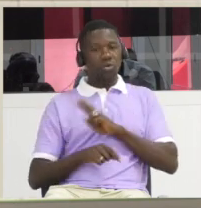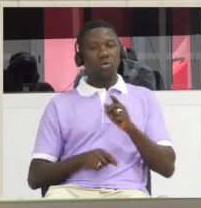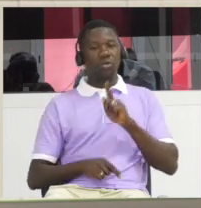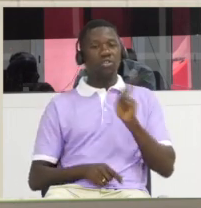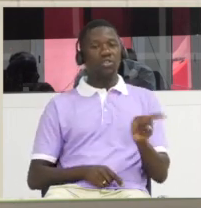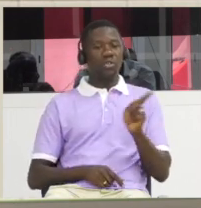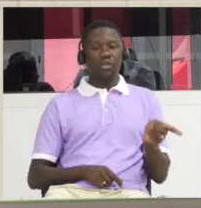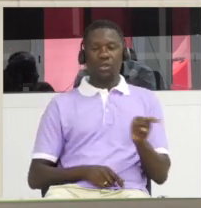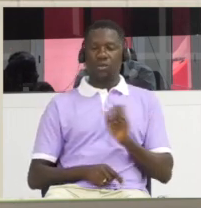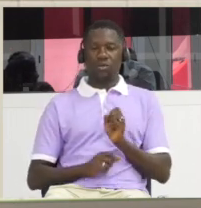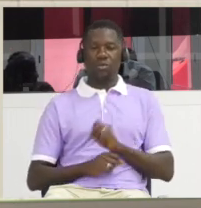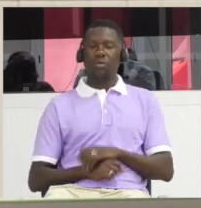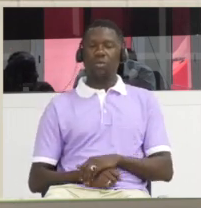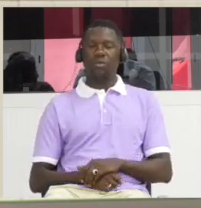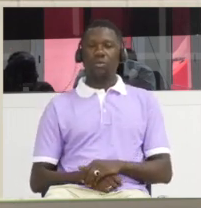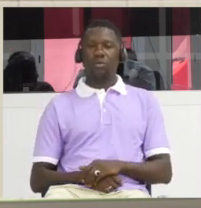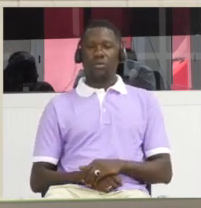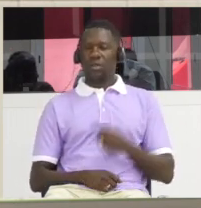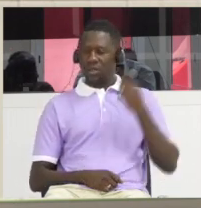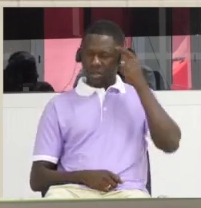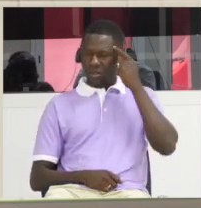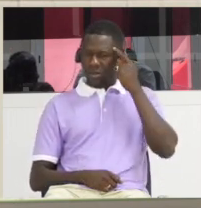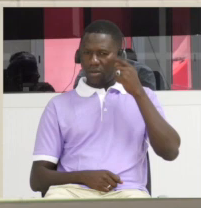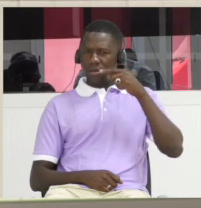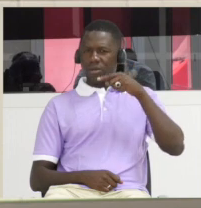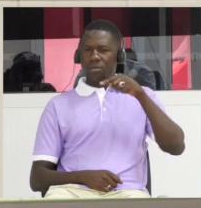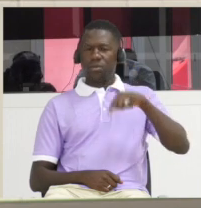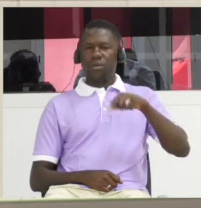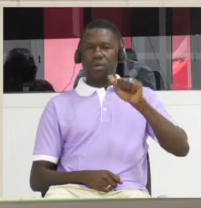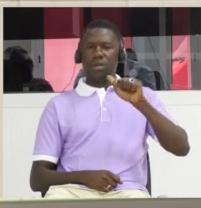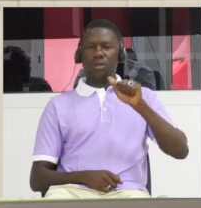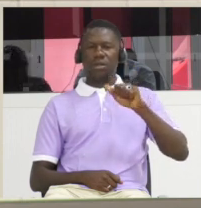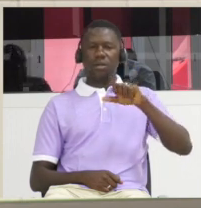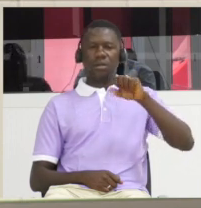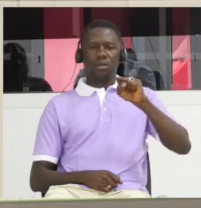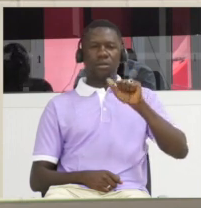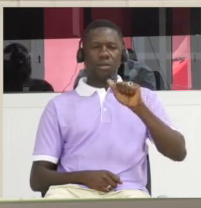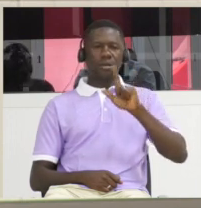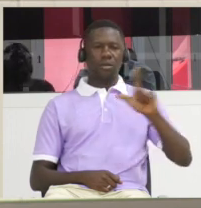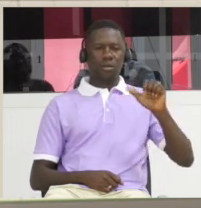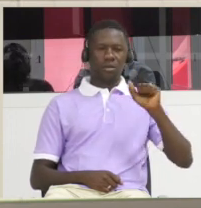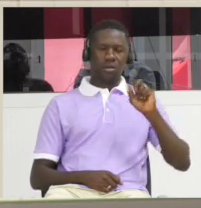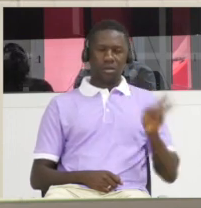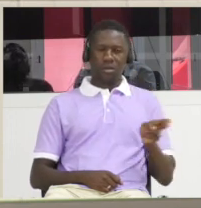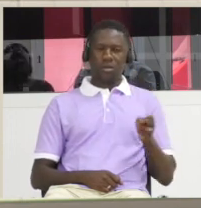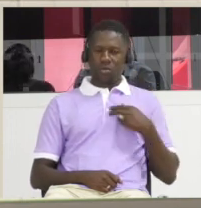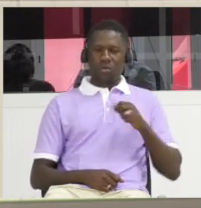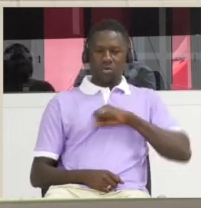I think Pasalajang was in his own vehicle. So I traveled with